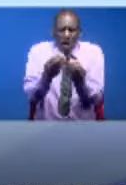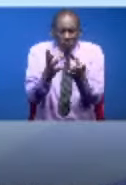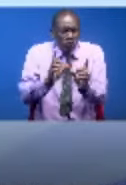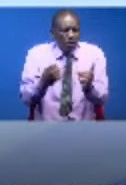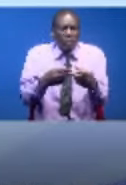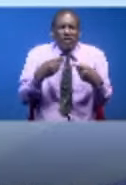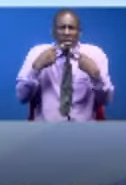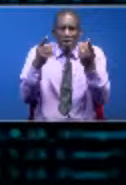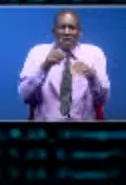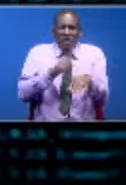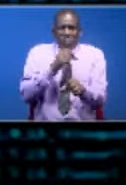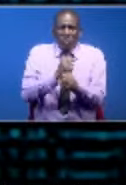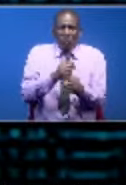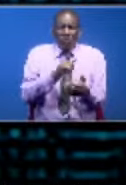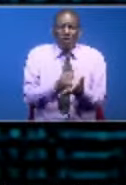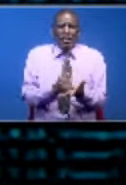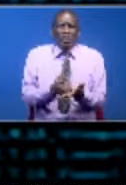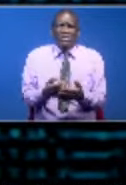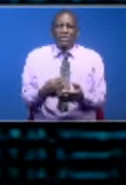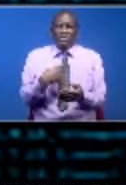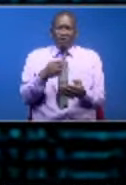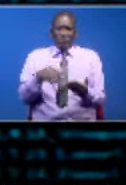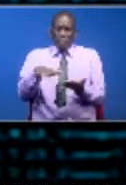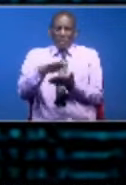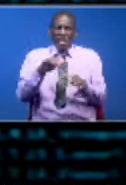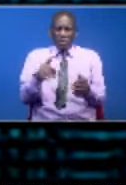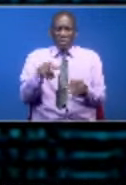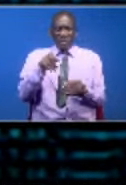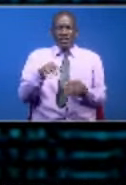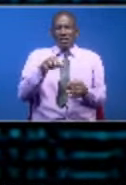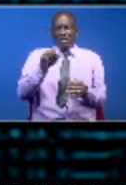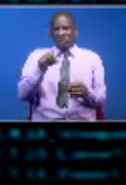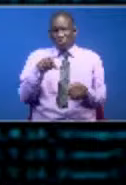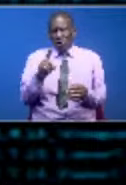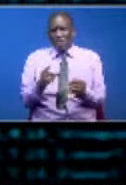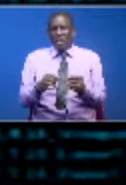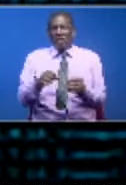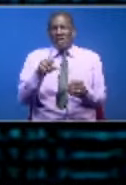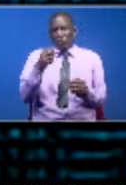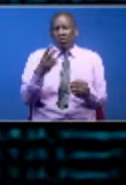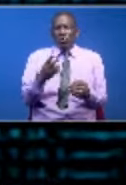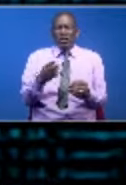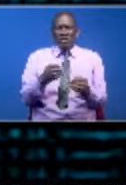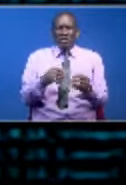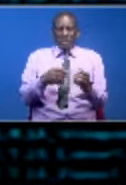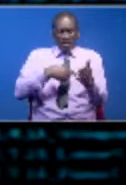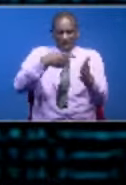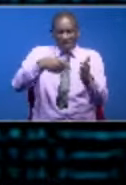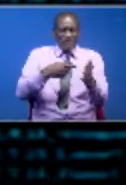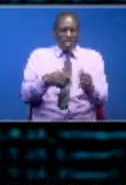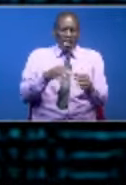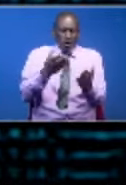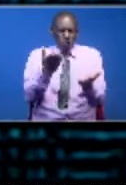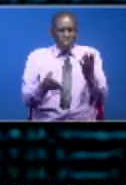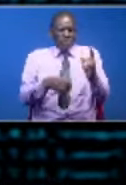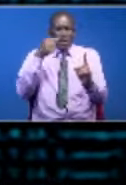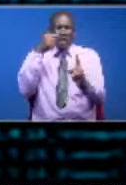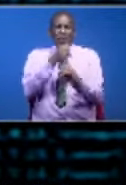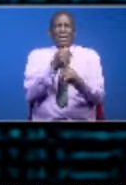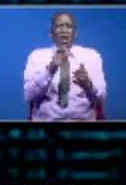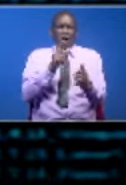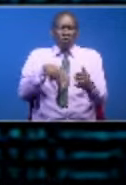you do that, then there's an industry where that's typically about S1, then S2 talks about industry level guidance, how do you measure impact metrics, and what are the